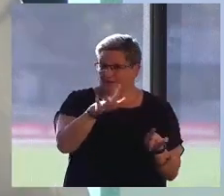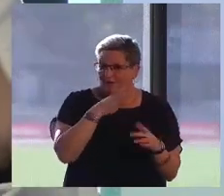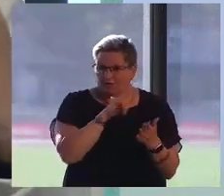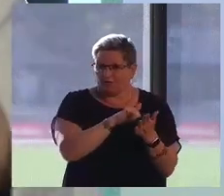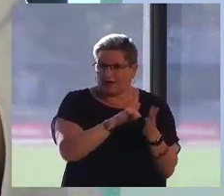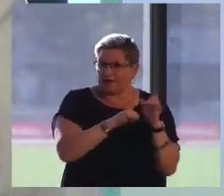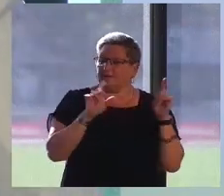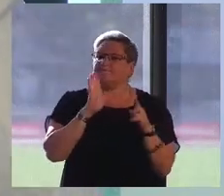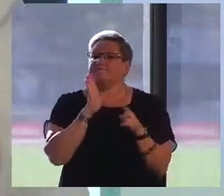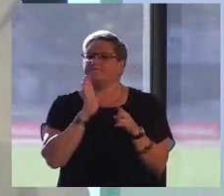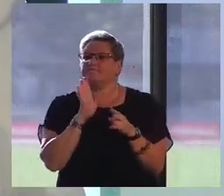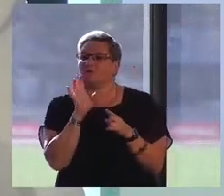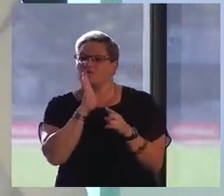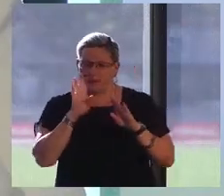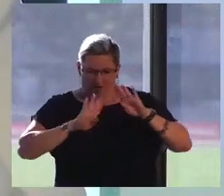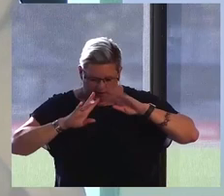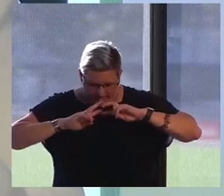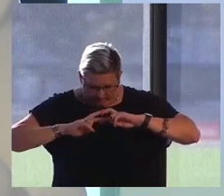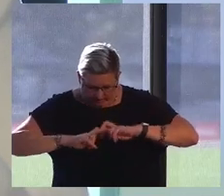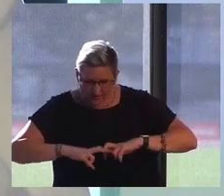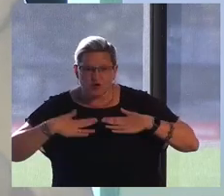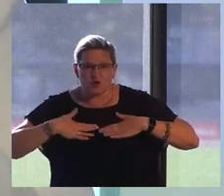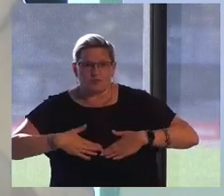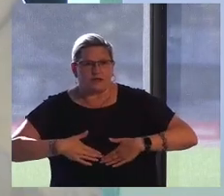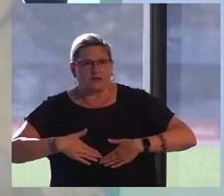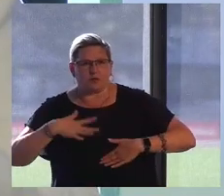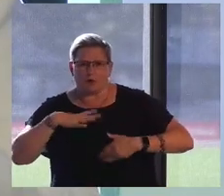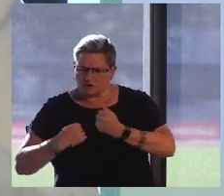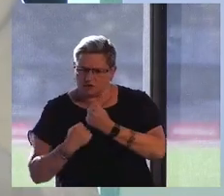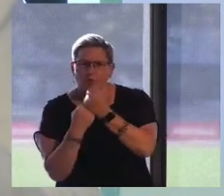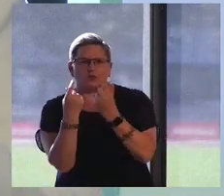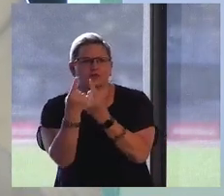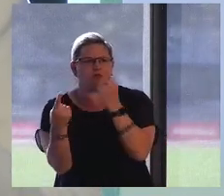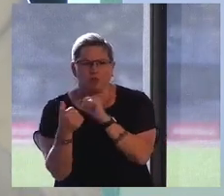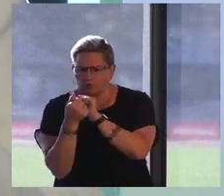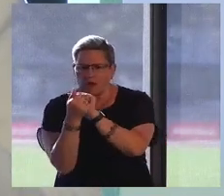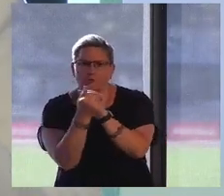wired to support each other and to collaborate. And, you know, back,